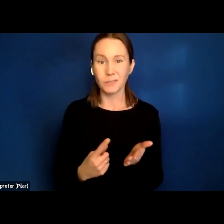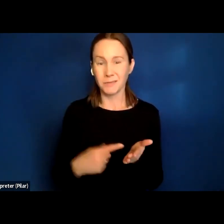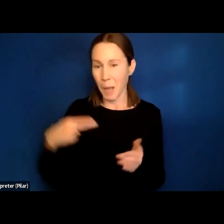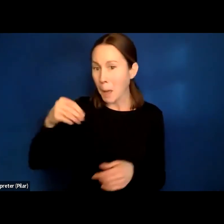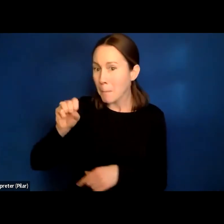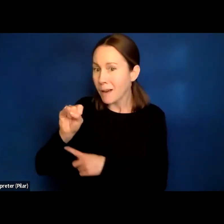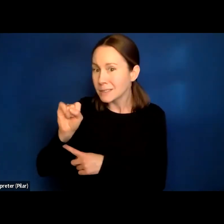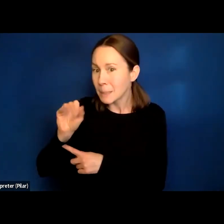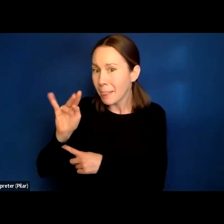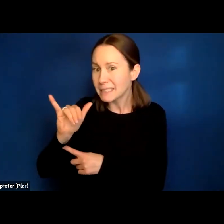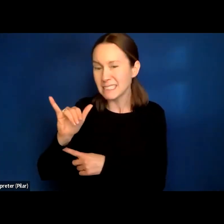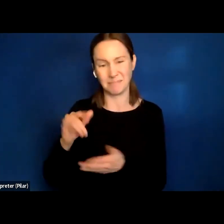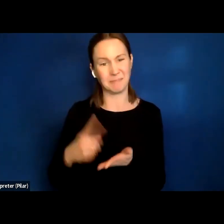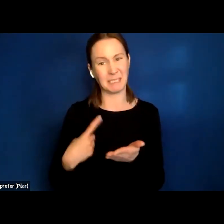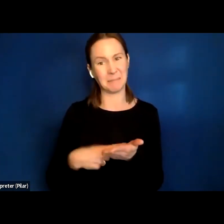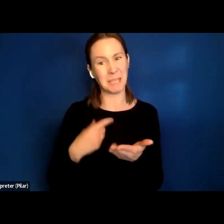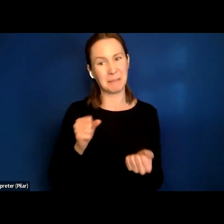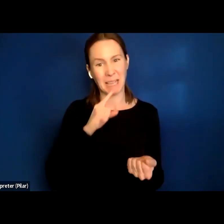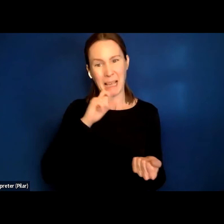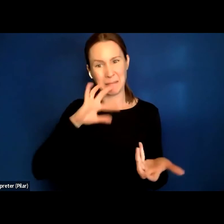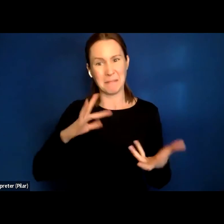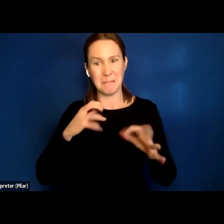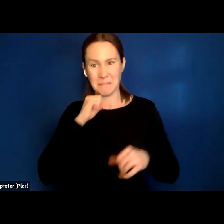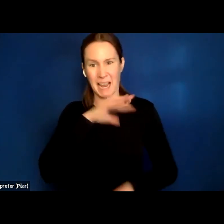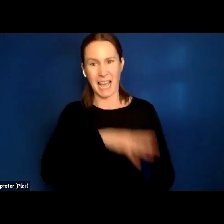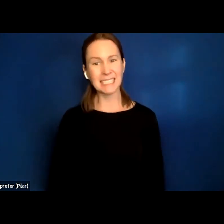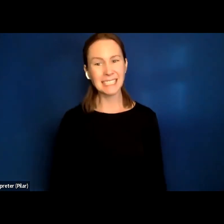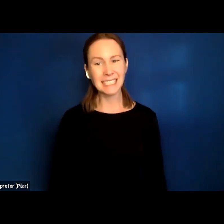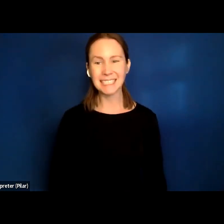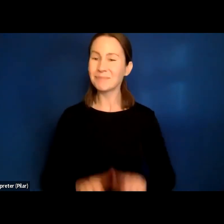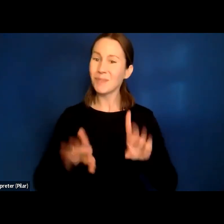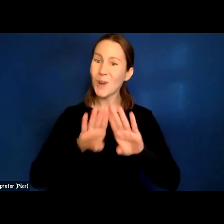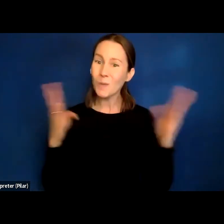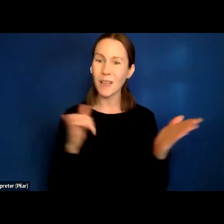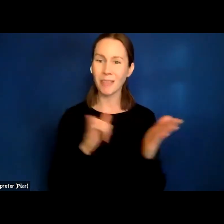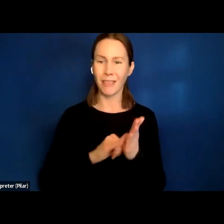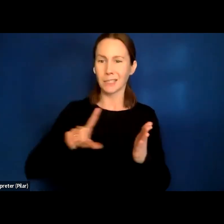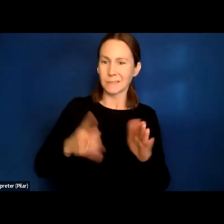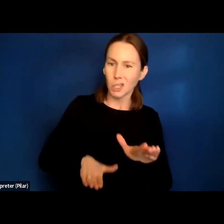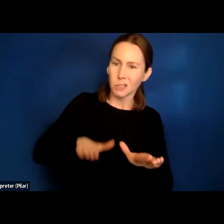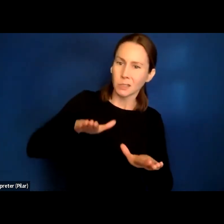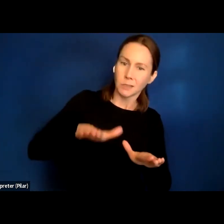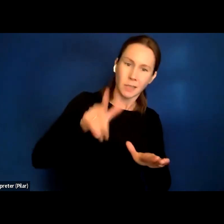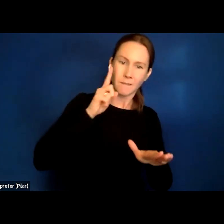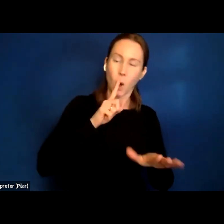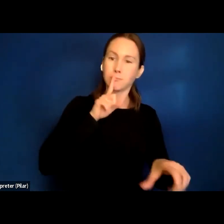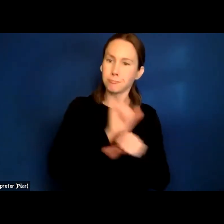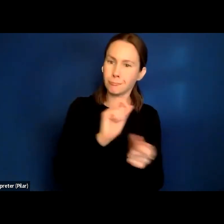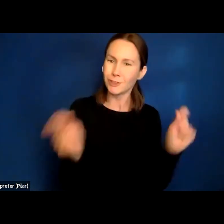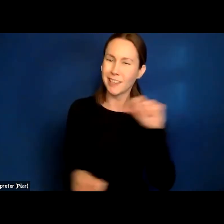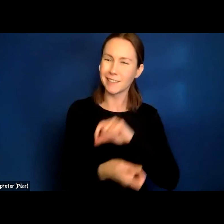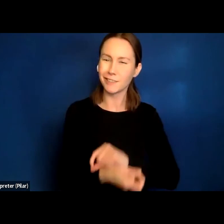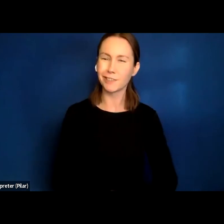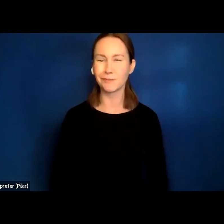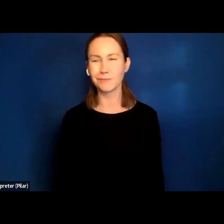I believe being open to possibility must be the first step towards transformative change. And so when I asked that